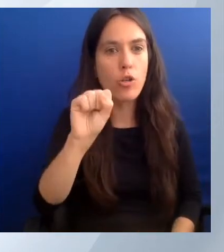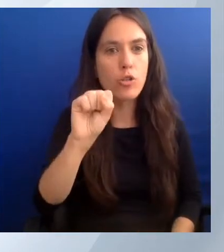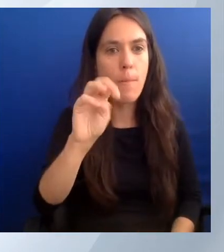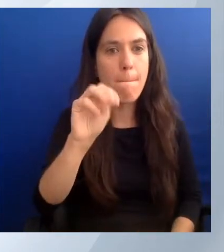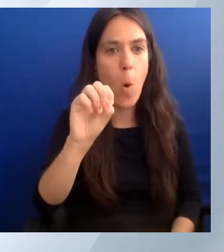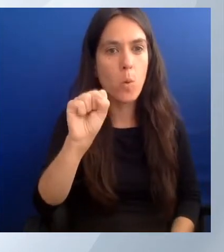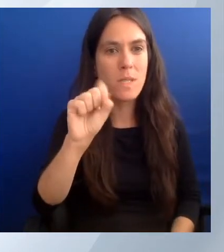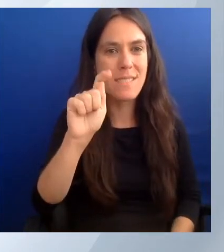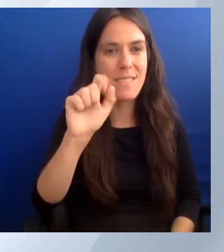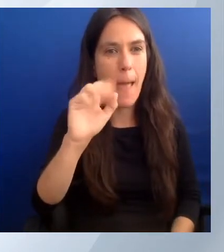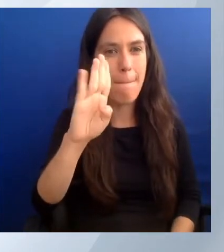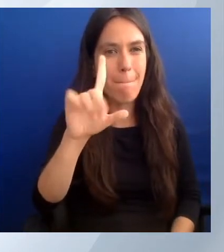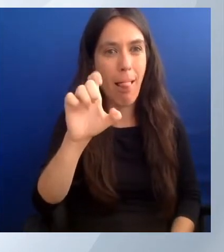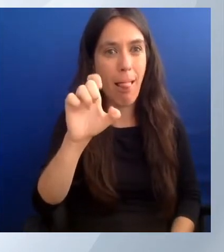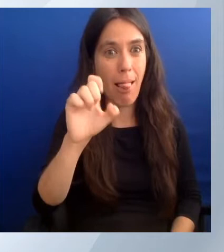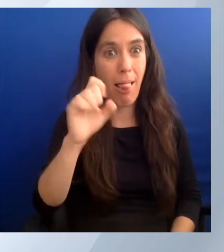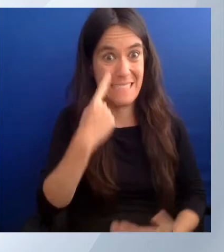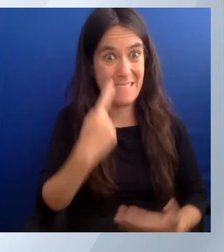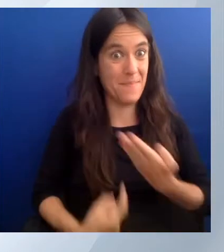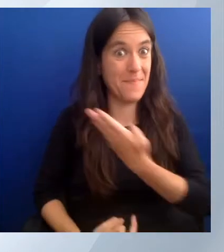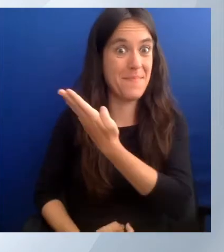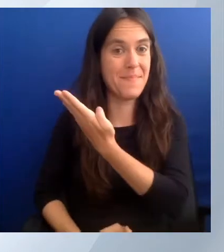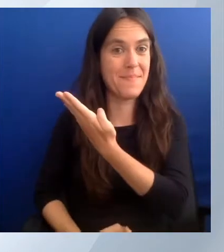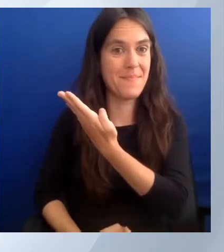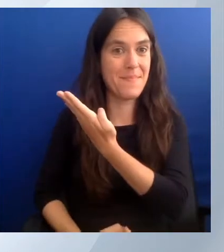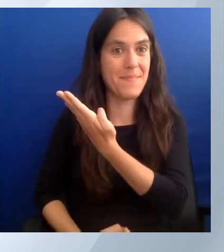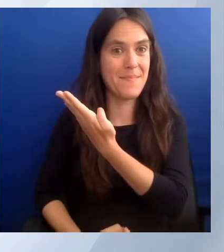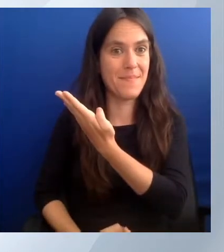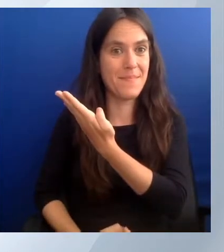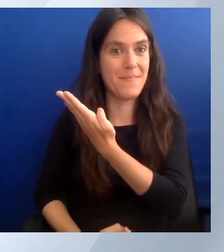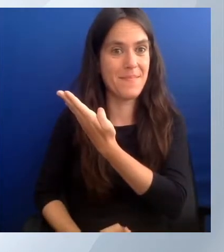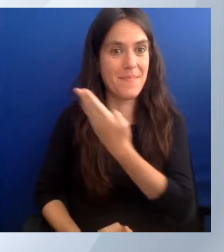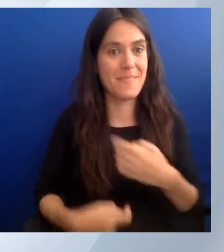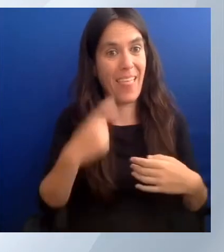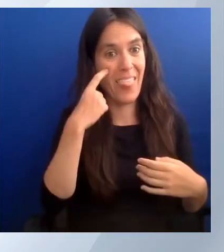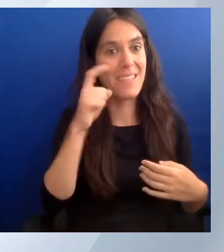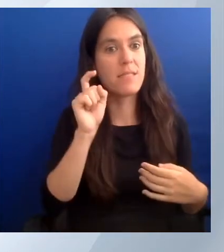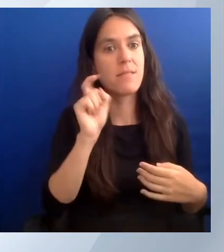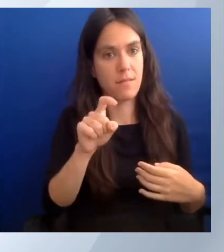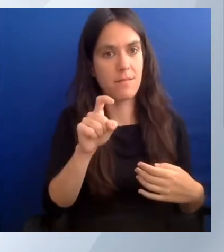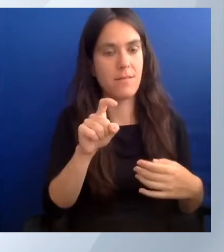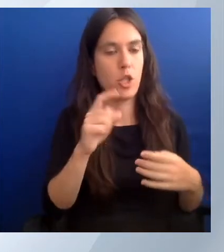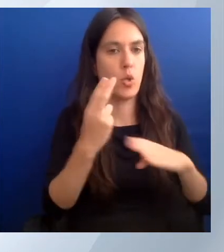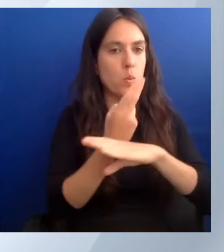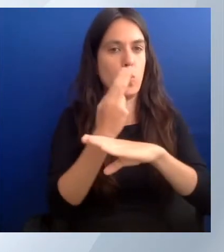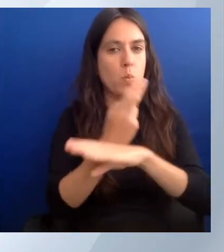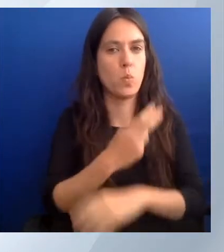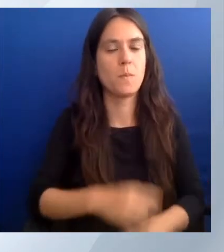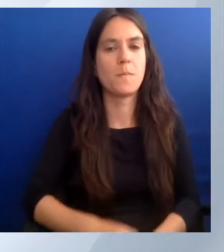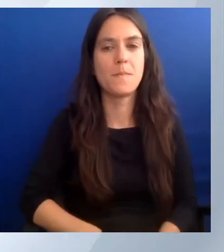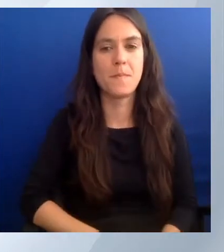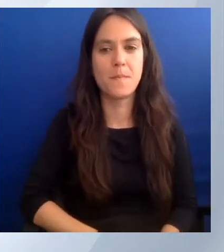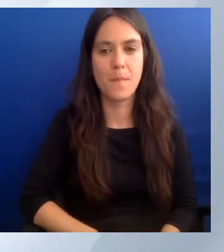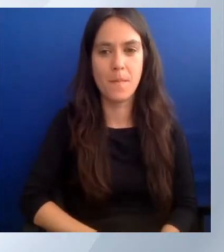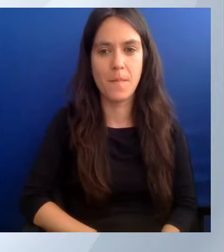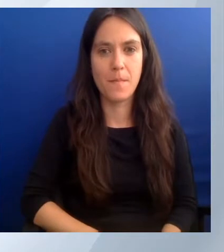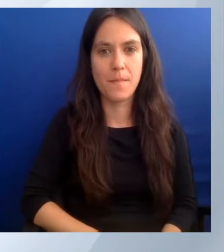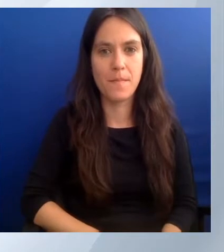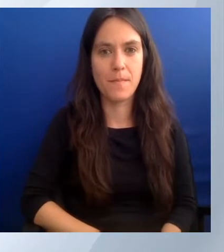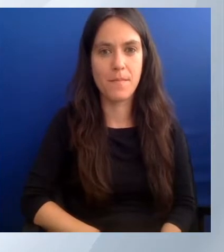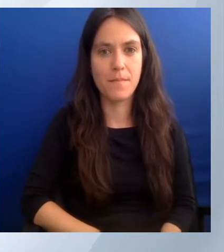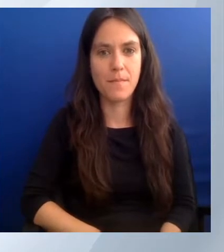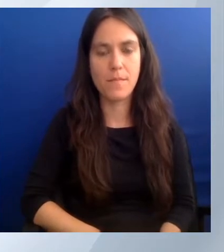now. So we're going to need to add a NuGet package so that we can use this. So let me just add the NuGet package